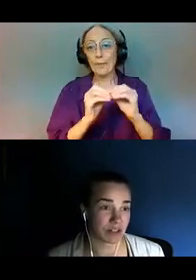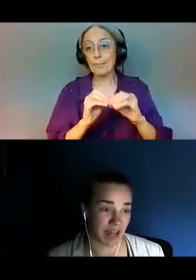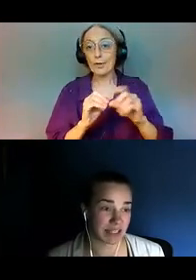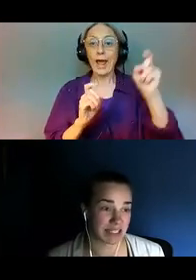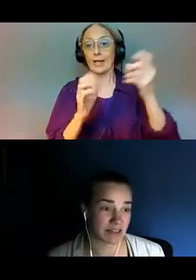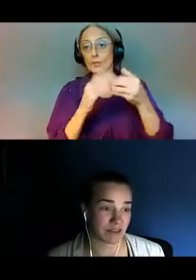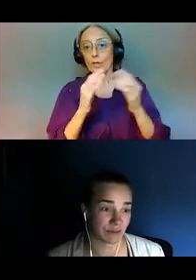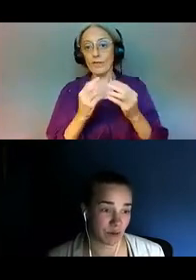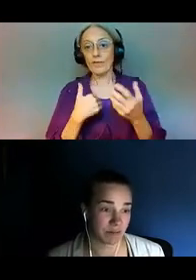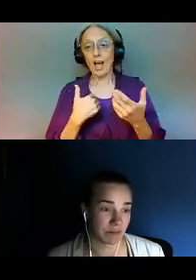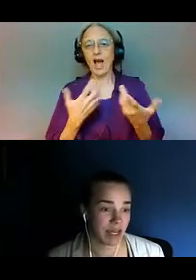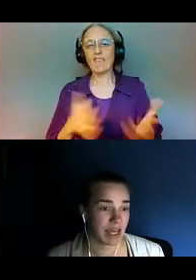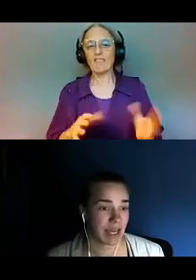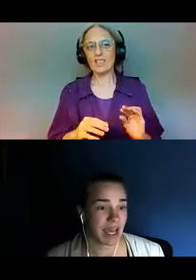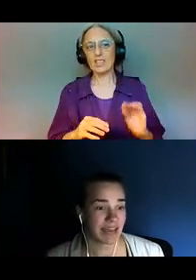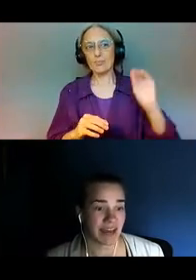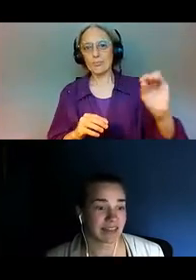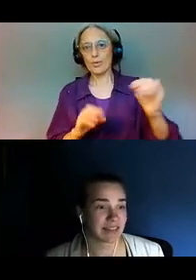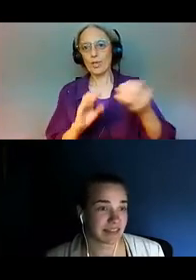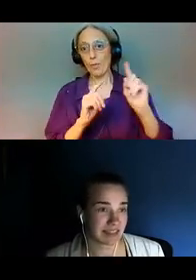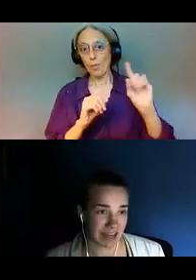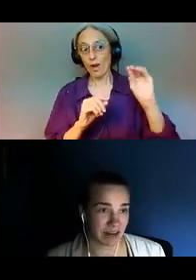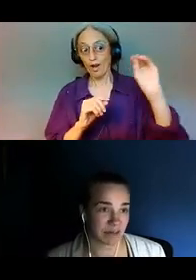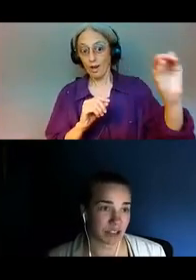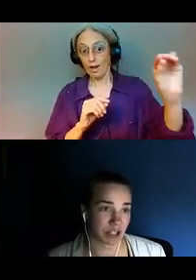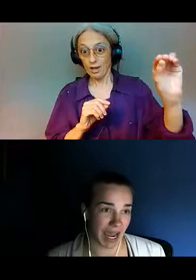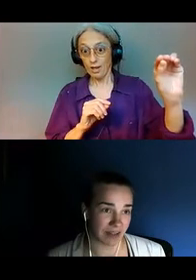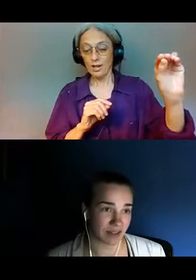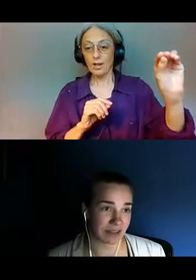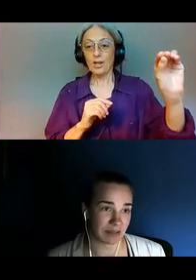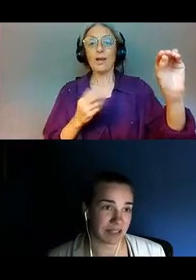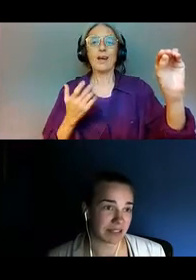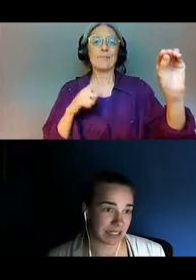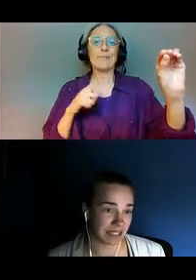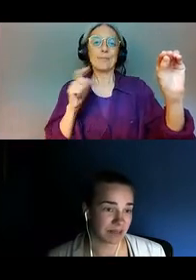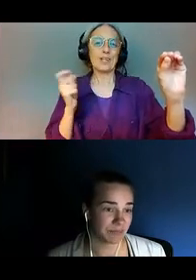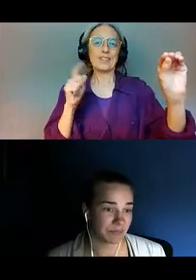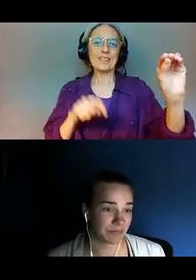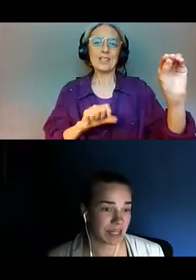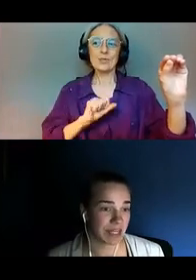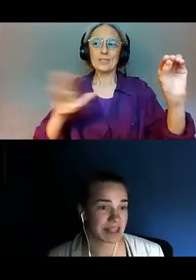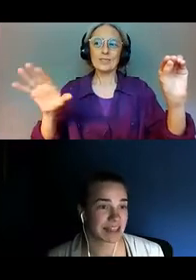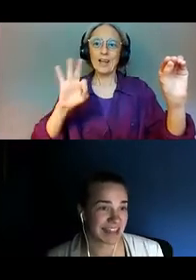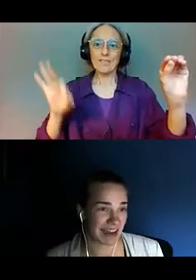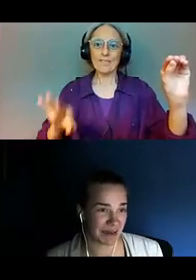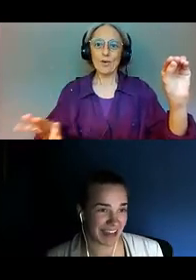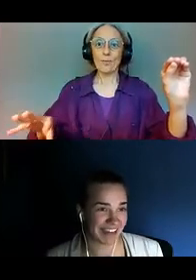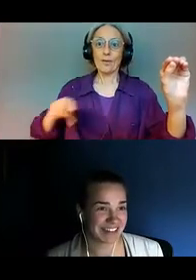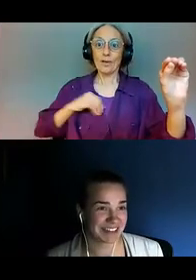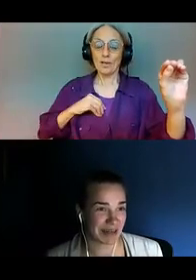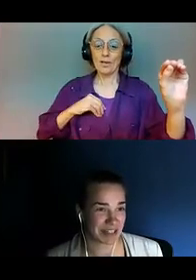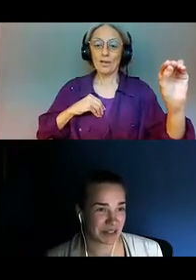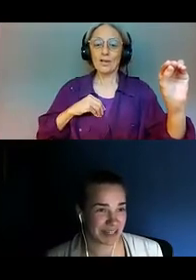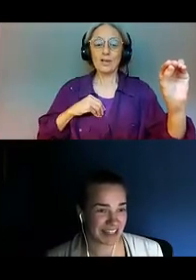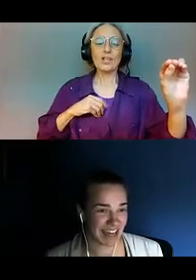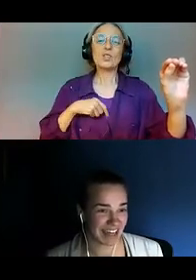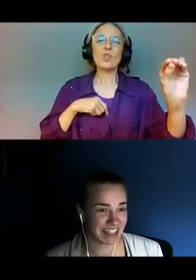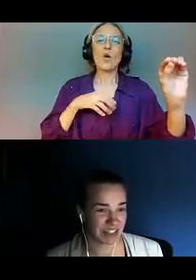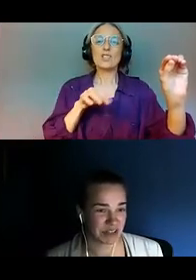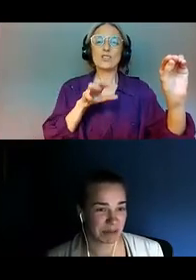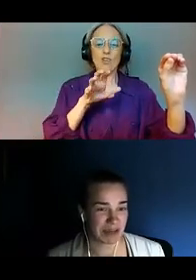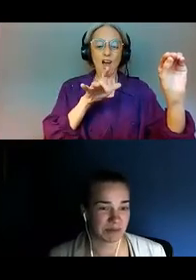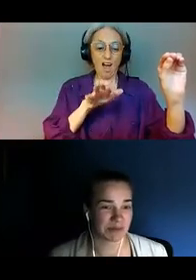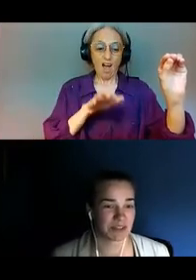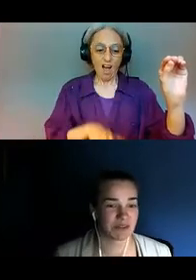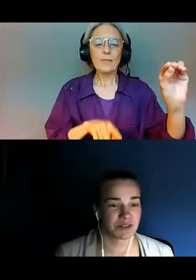in order to validate the form, and that number should actually be deleted. That way, by doing